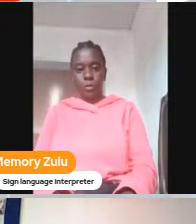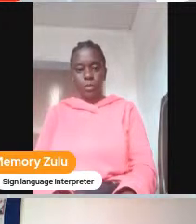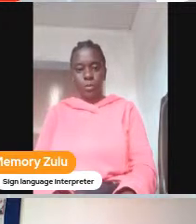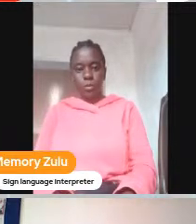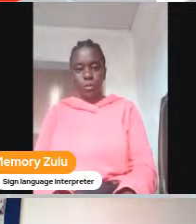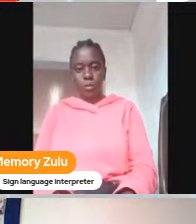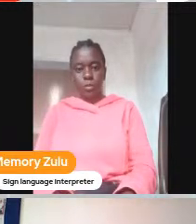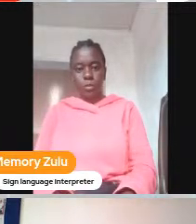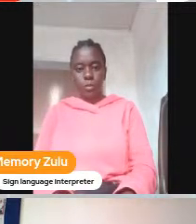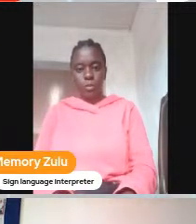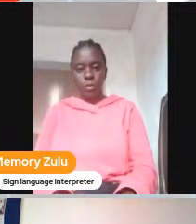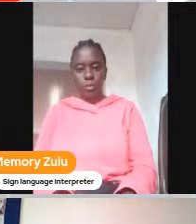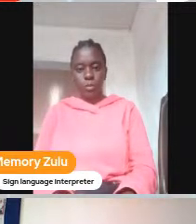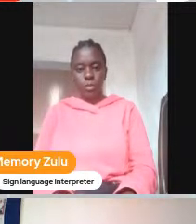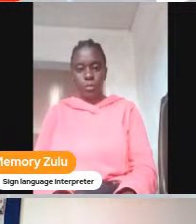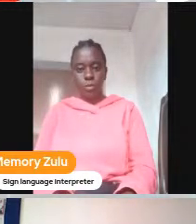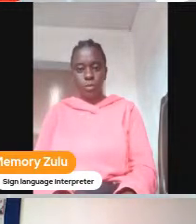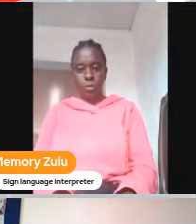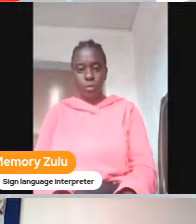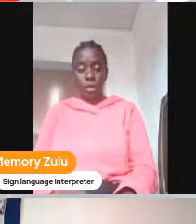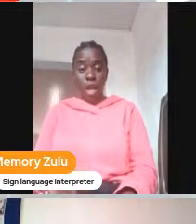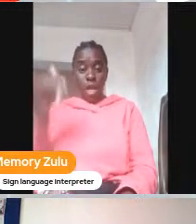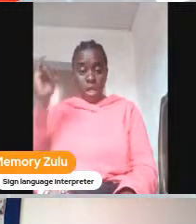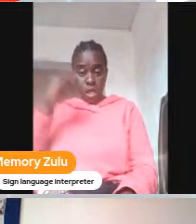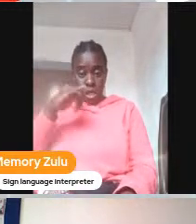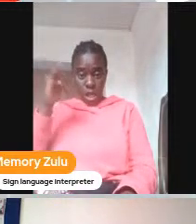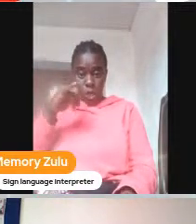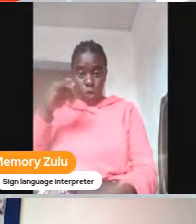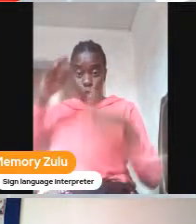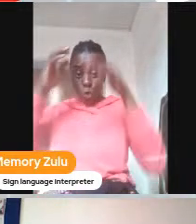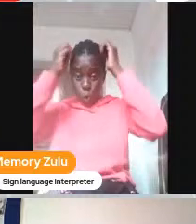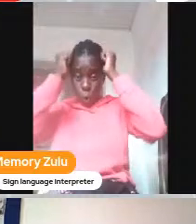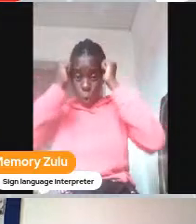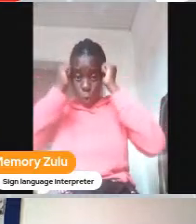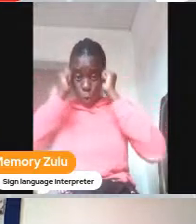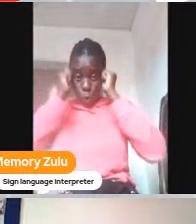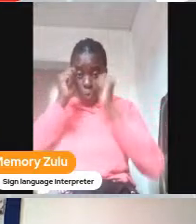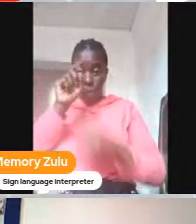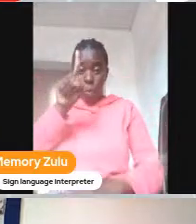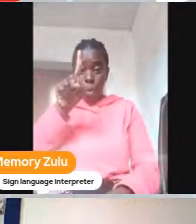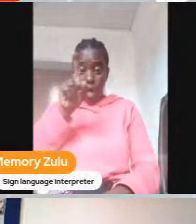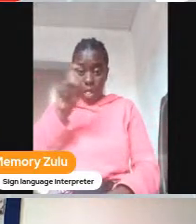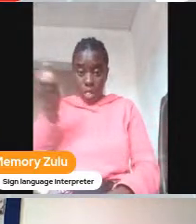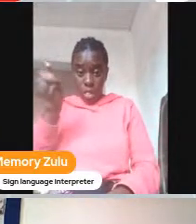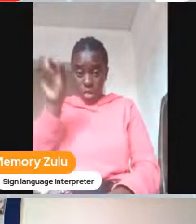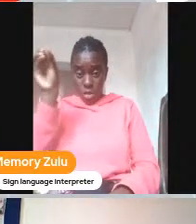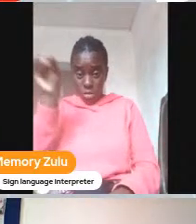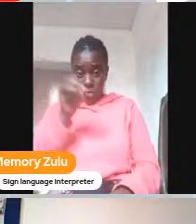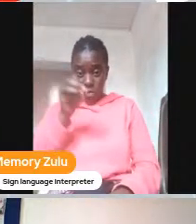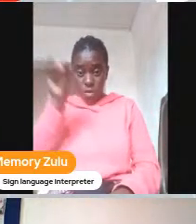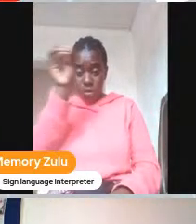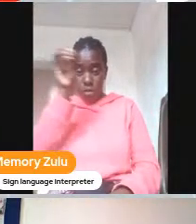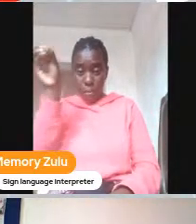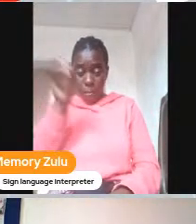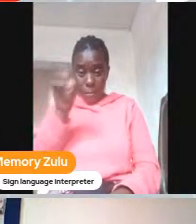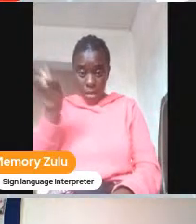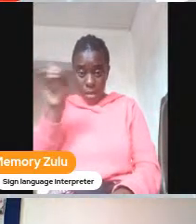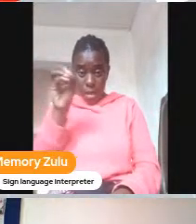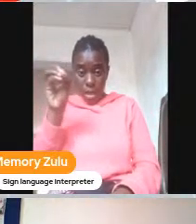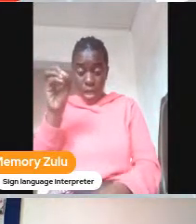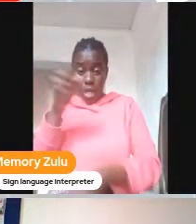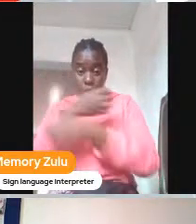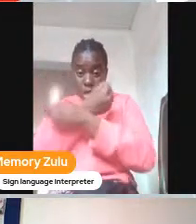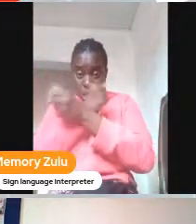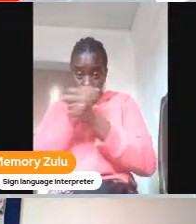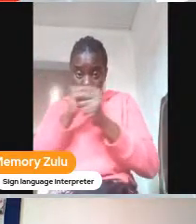preventive if you use them correctly. So now, when using a condom, you have to check the expiry